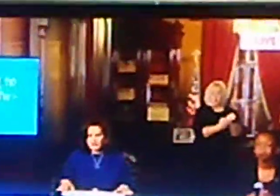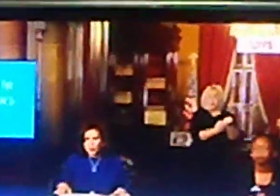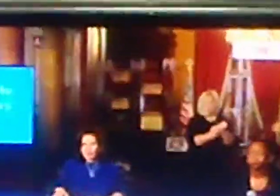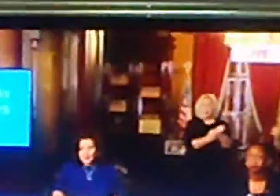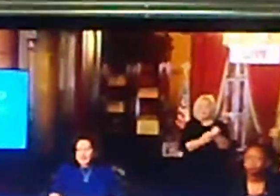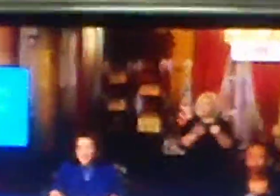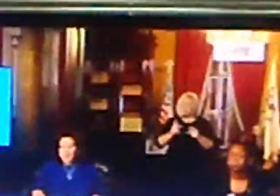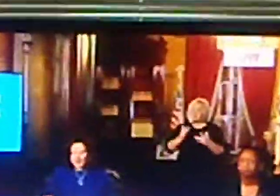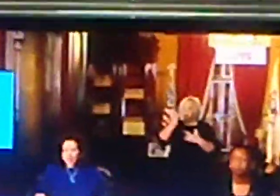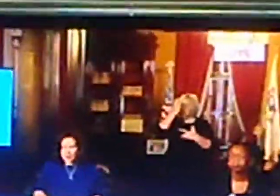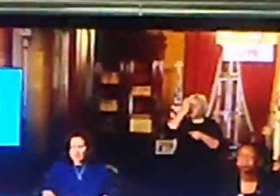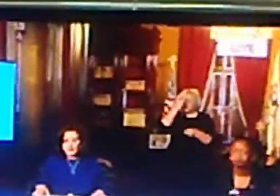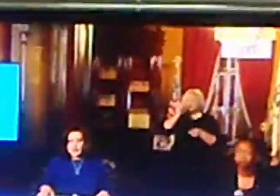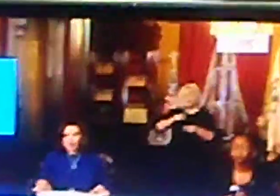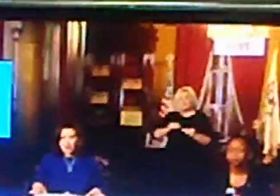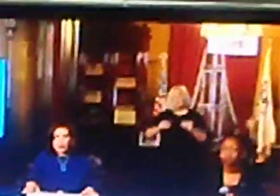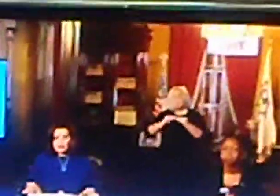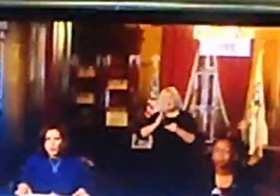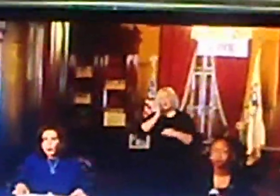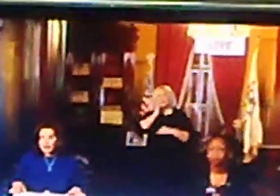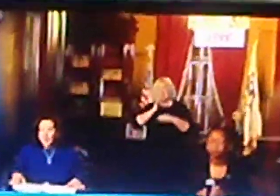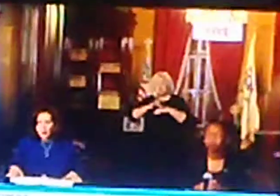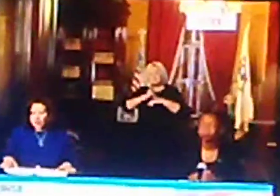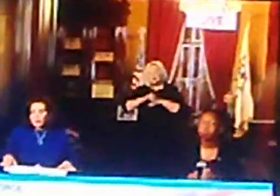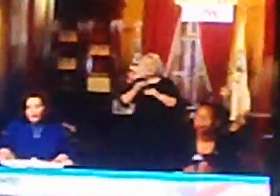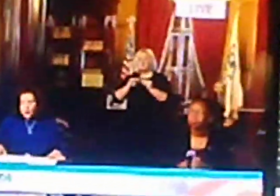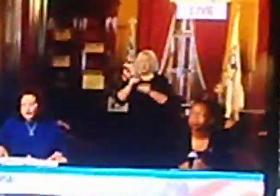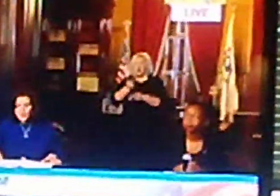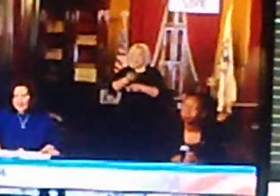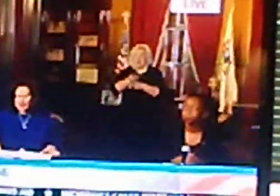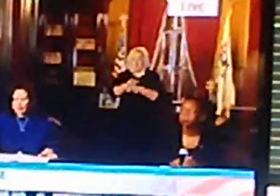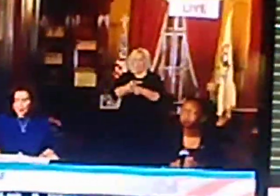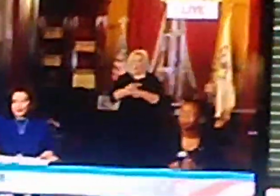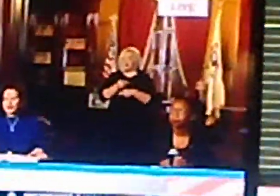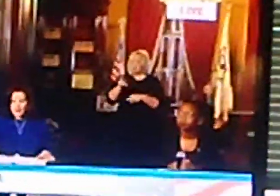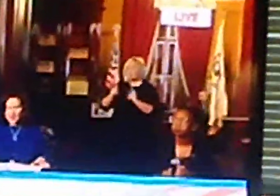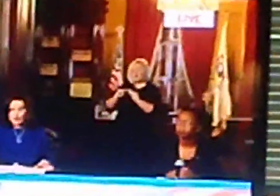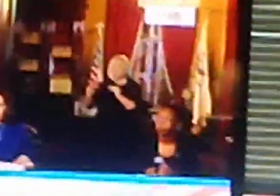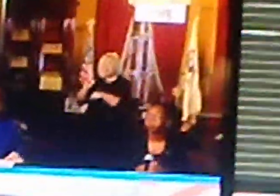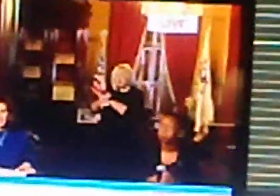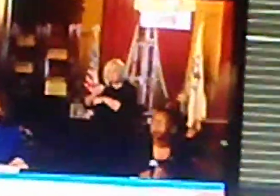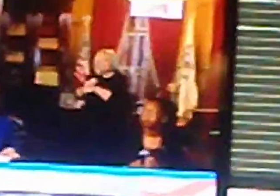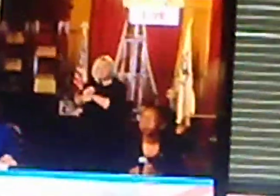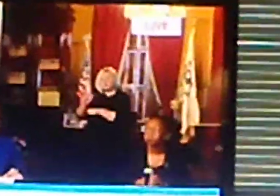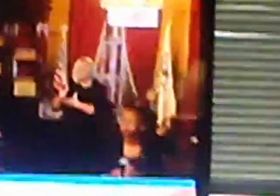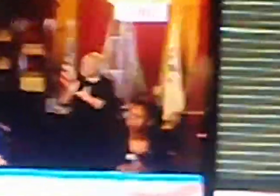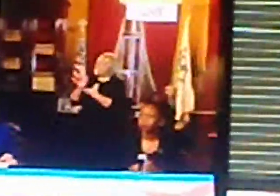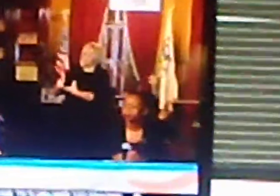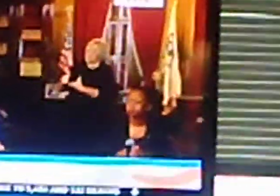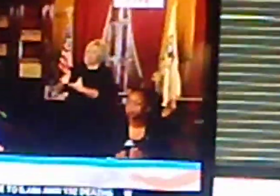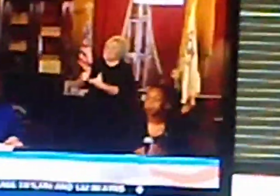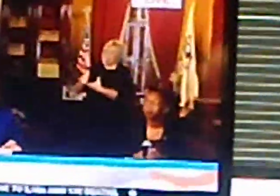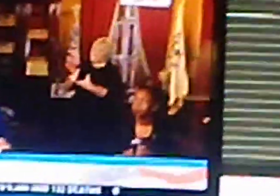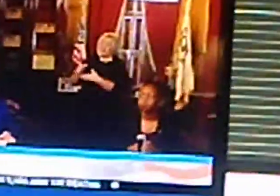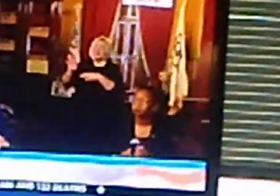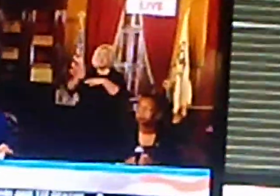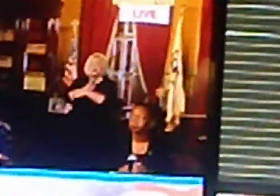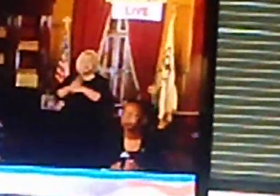will need more beds and care. Our unemployed will need help. Our businesses will need